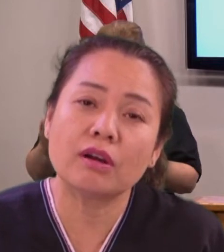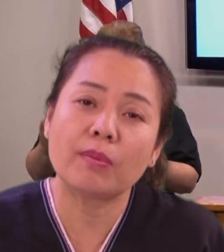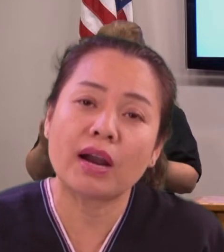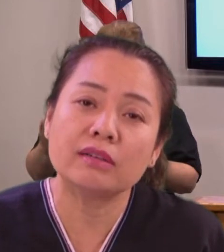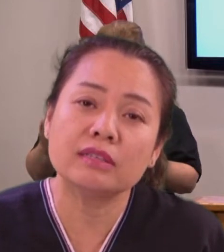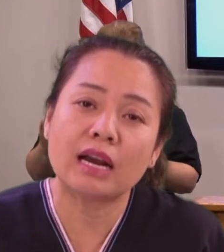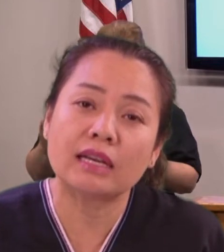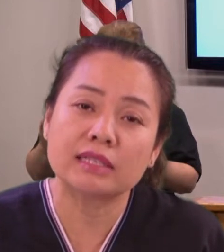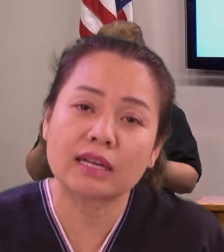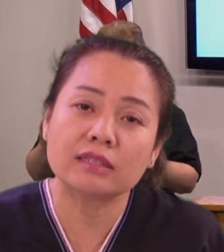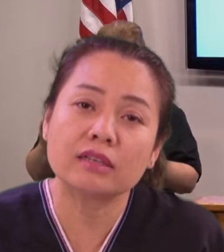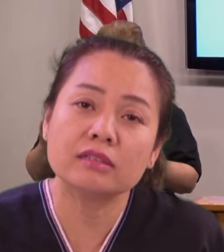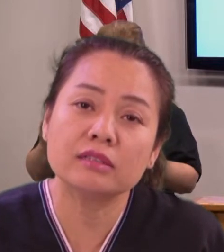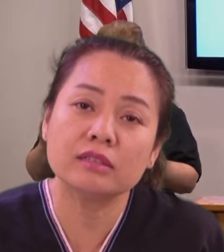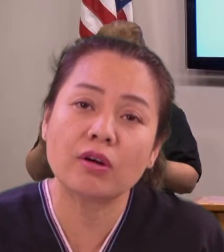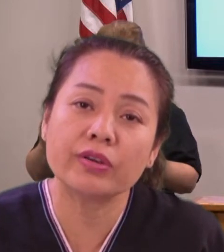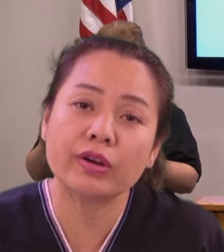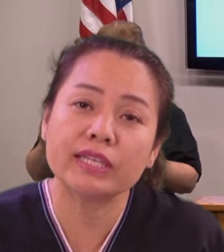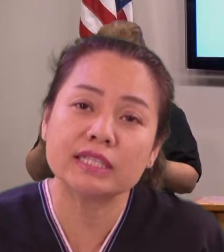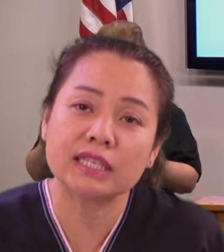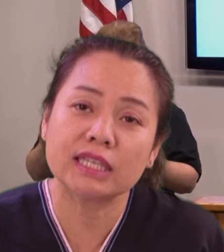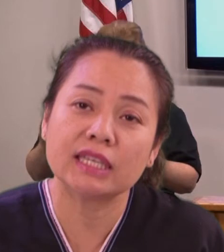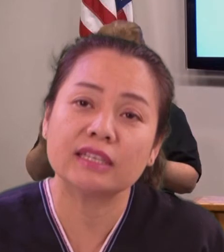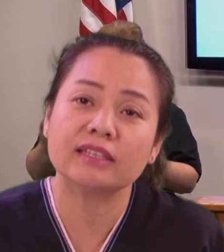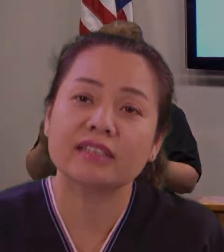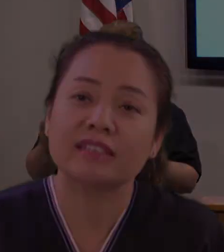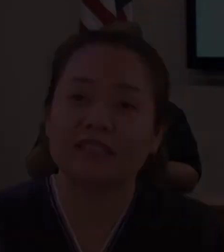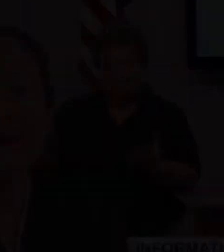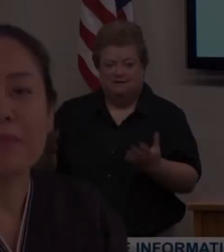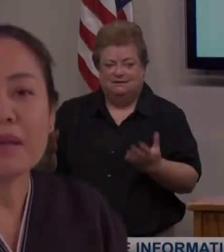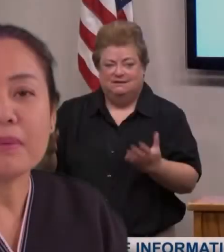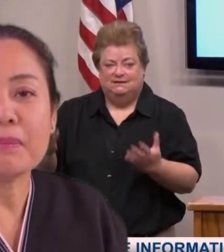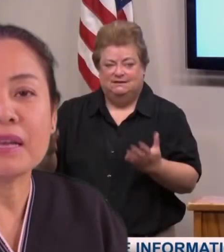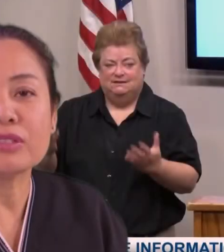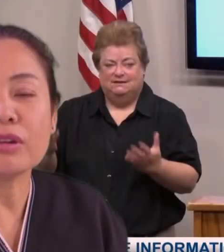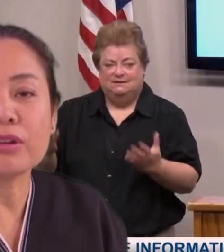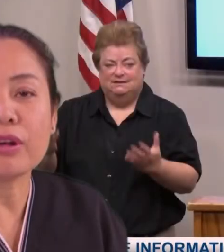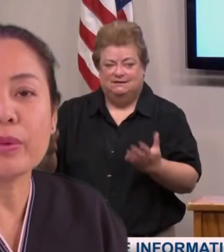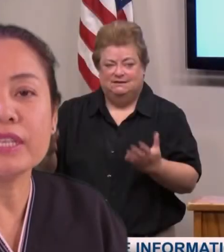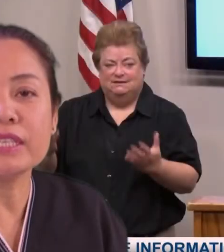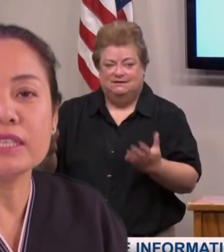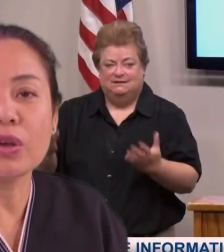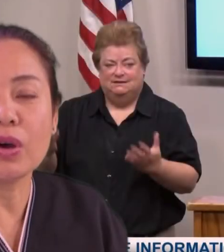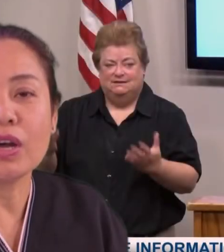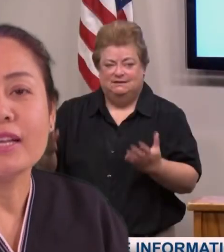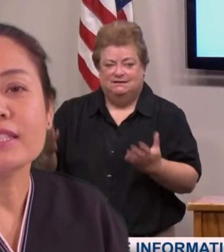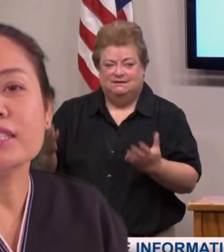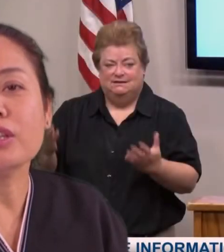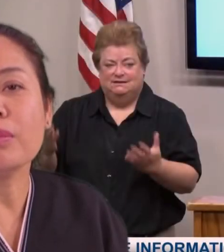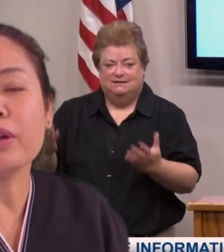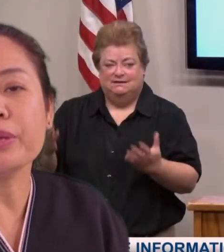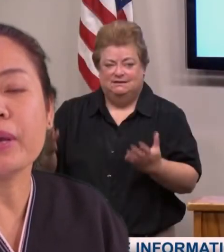the For people who have me